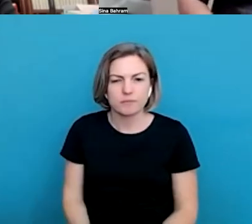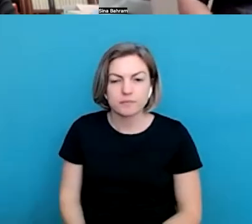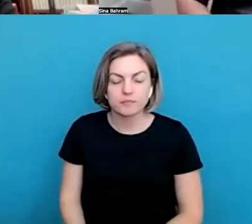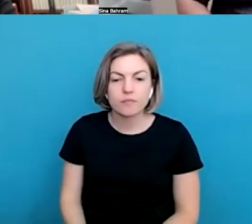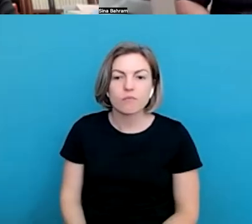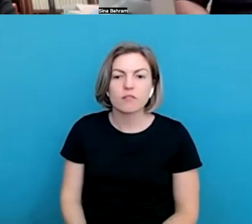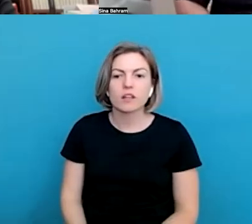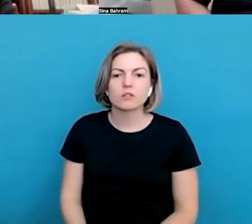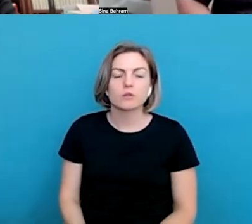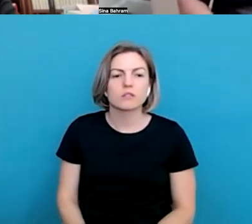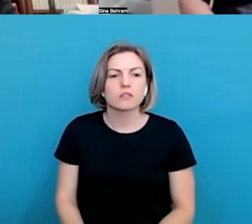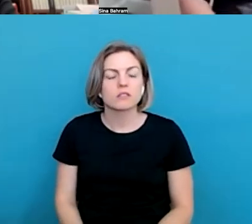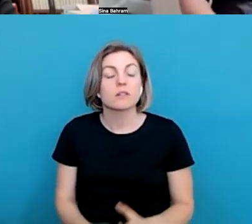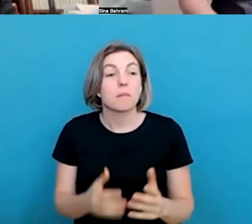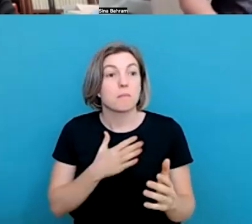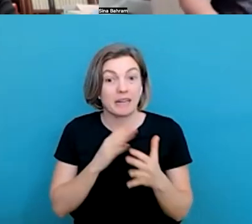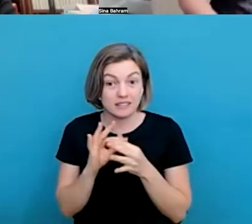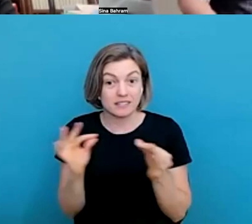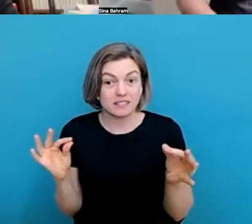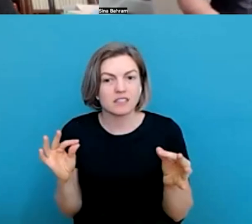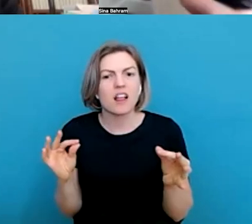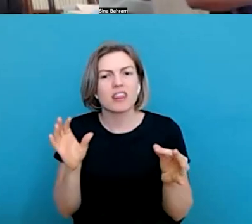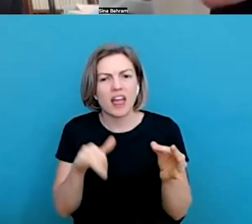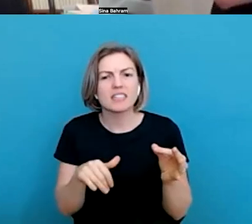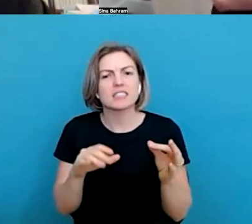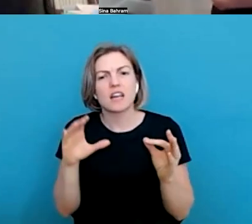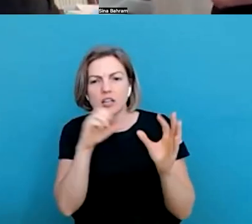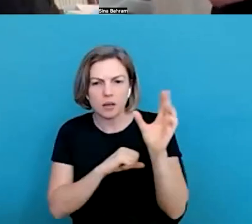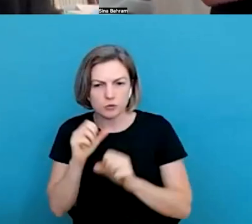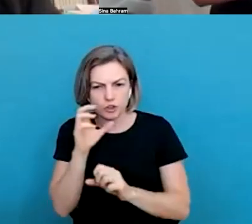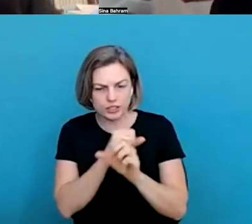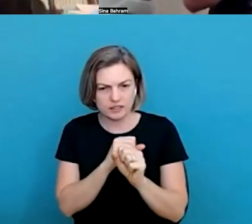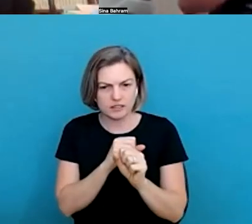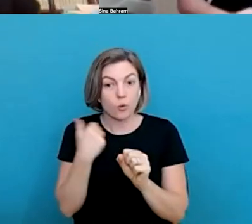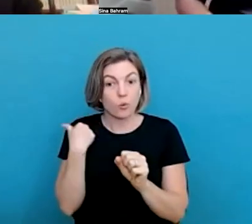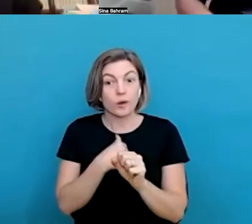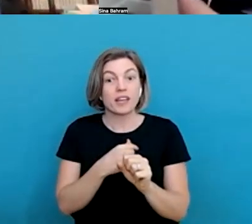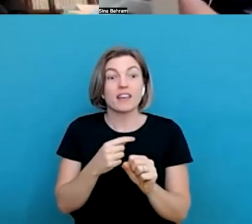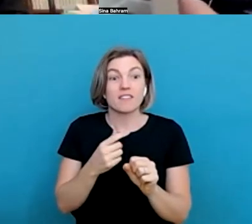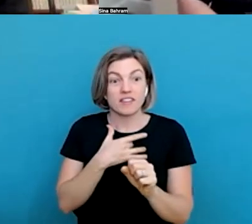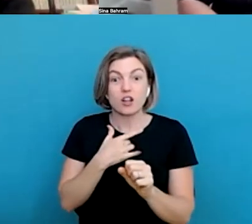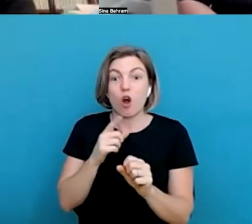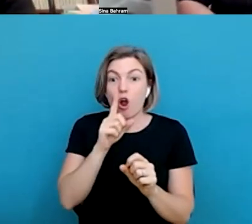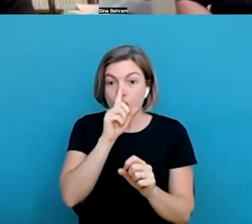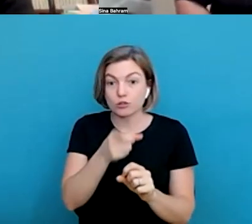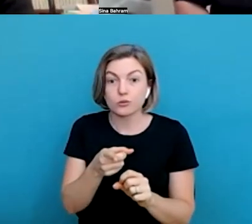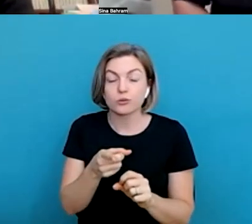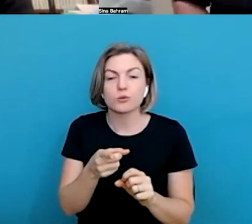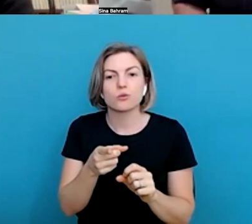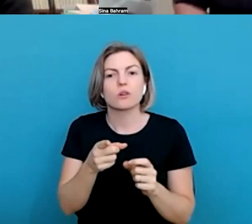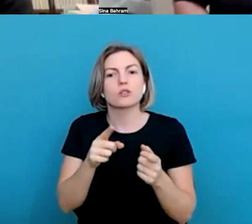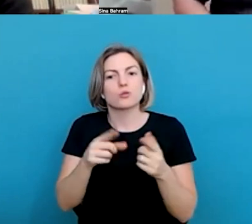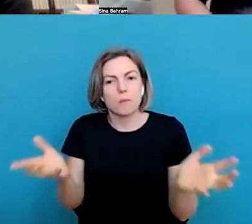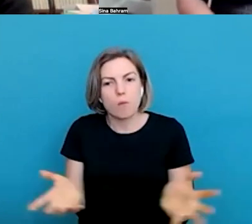I'm claiming that these are some baseline assumptions that we're holding to be true in order to motivate an idea, right?